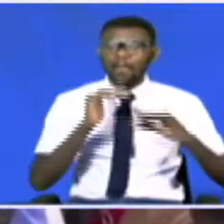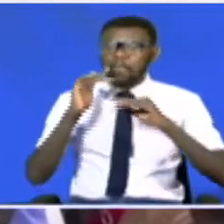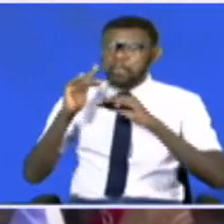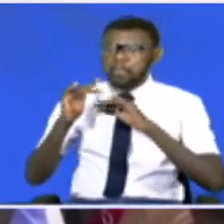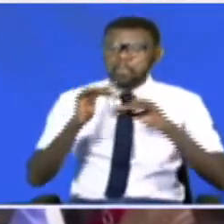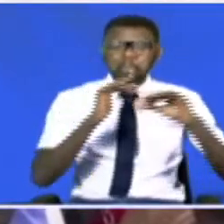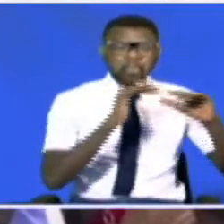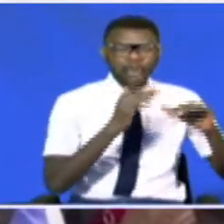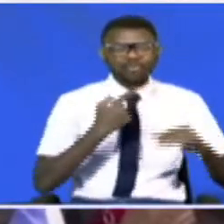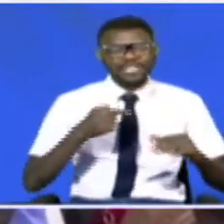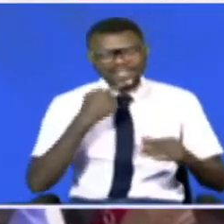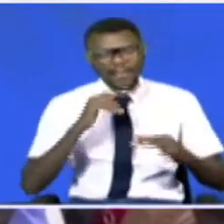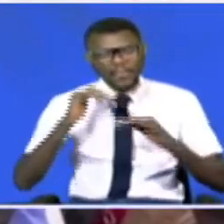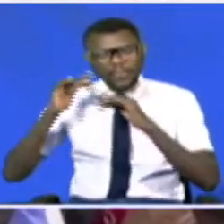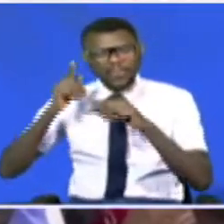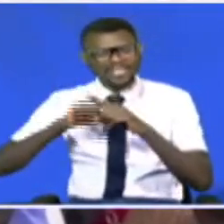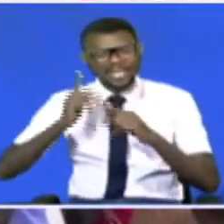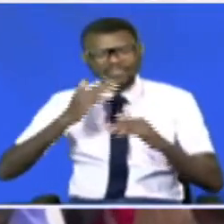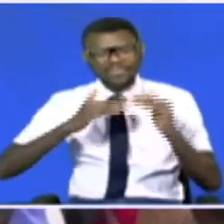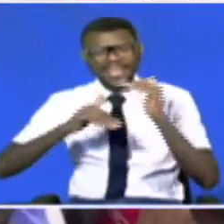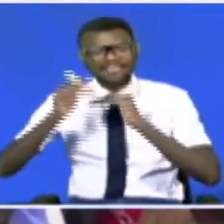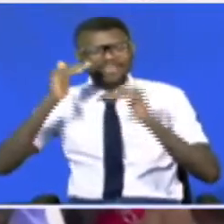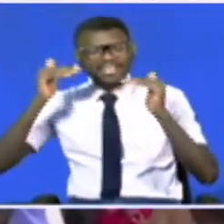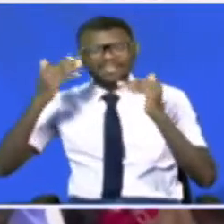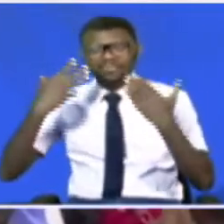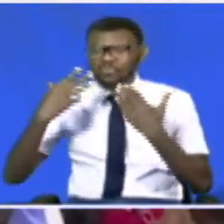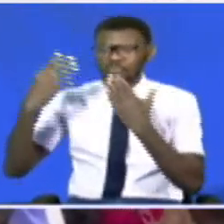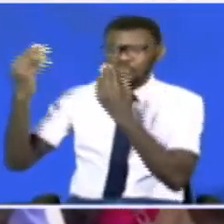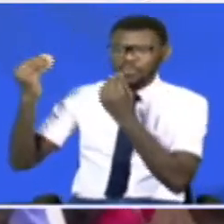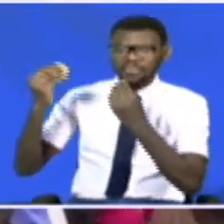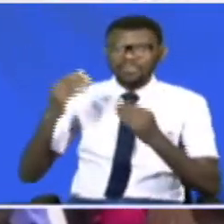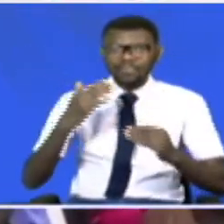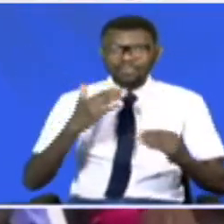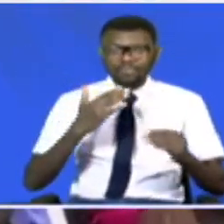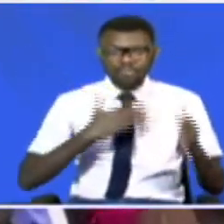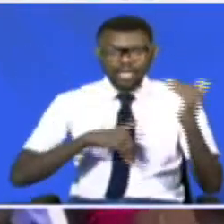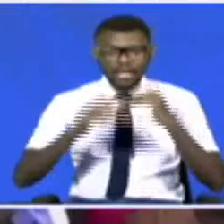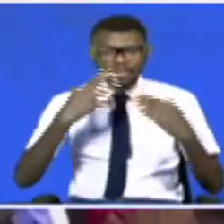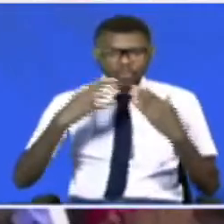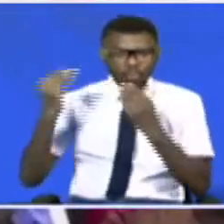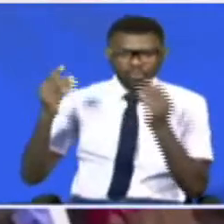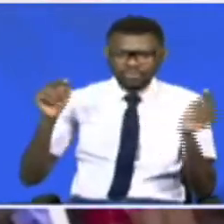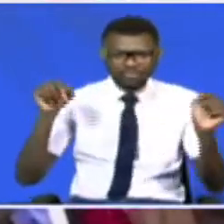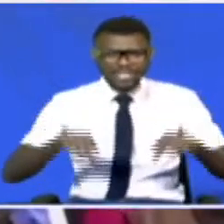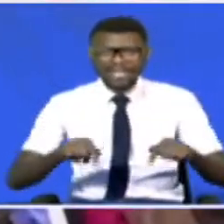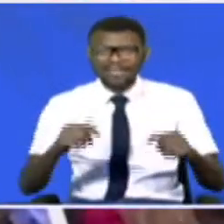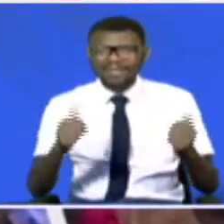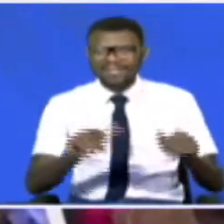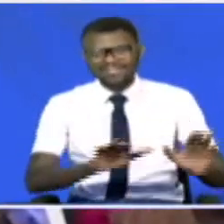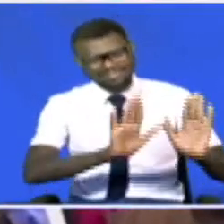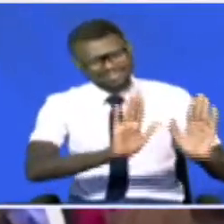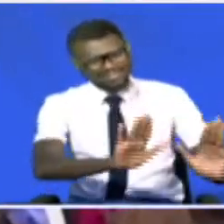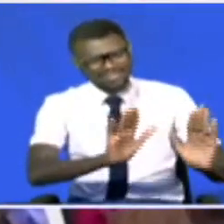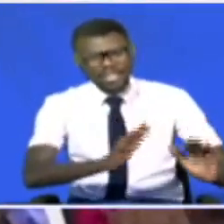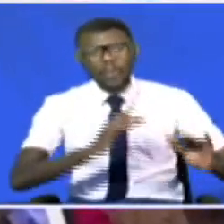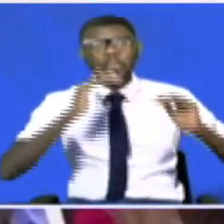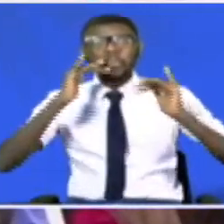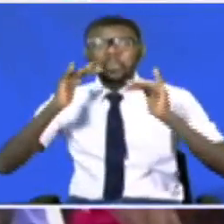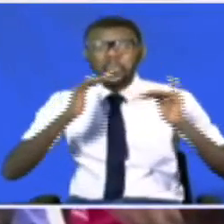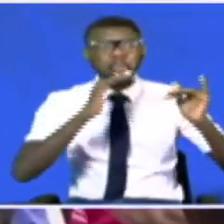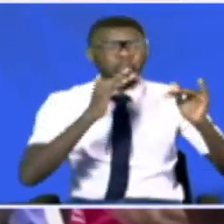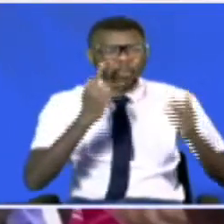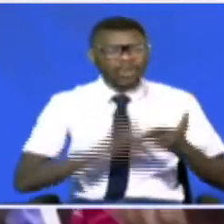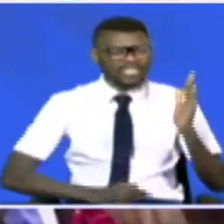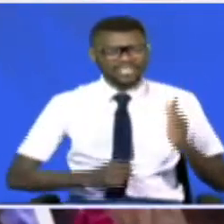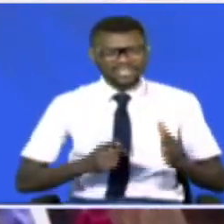si tulisema itapigwa tukienda mbinguni. Sasa kwani mbinguni tunaenda leo? Wewe ngojea, usituharakije, bado